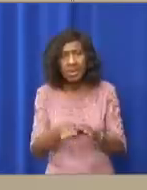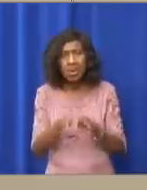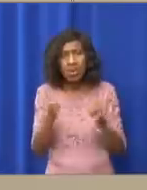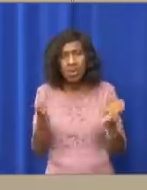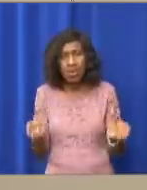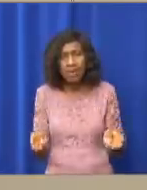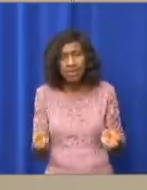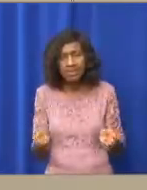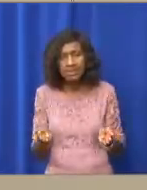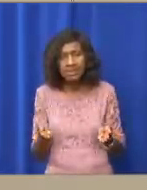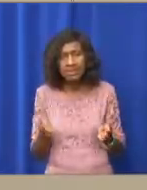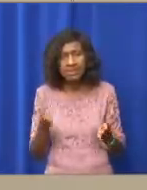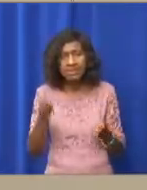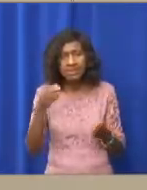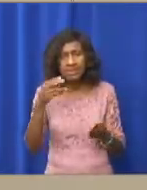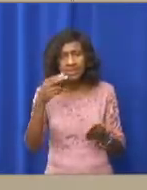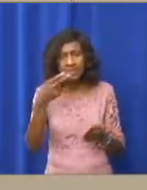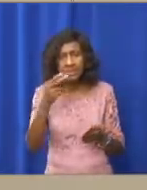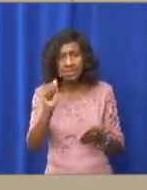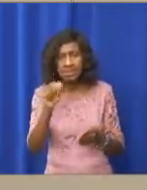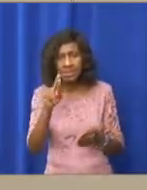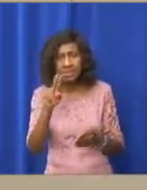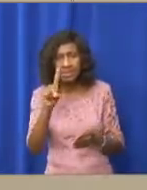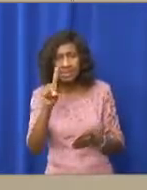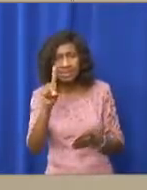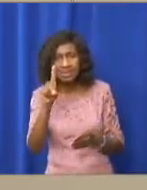of hardware stores and Home Depots,